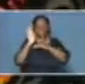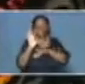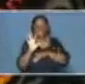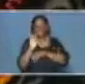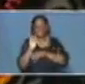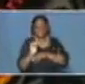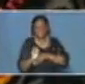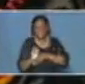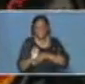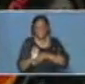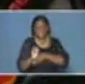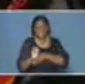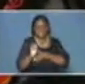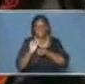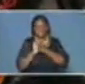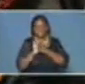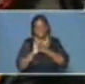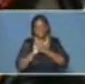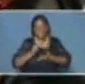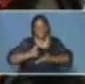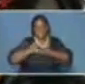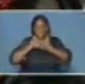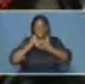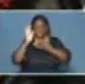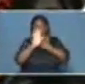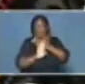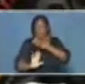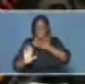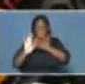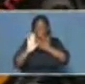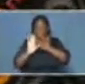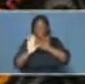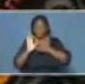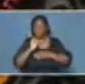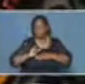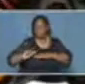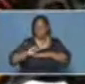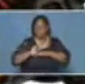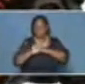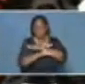coverage, which gives herd immunity and protects the whole country